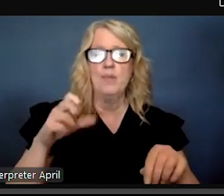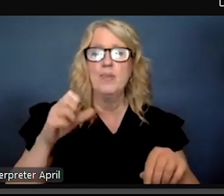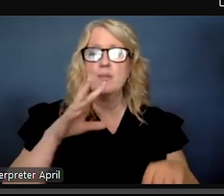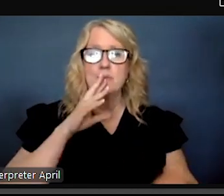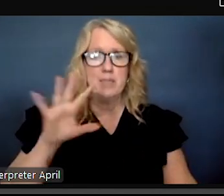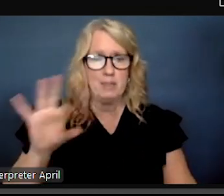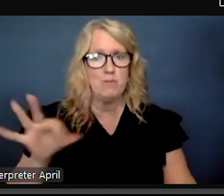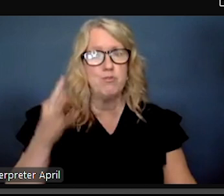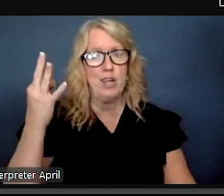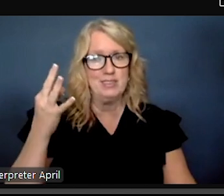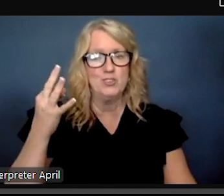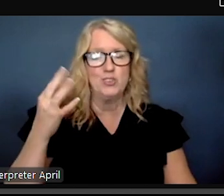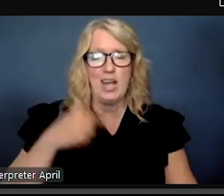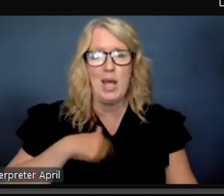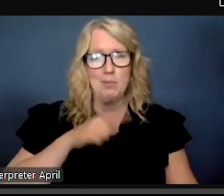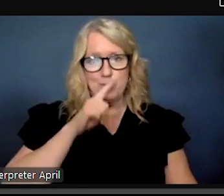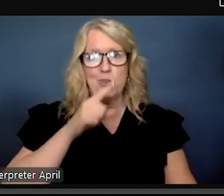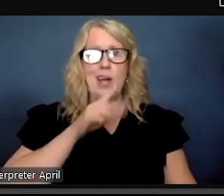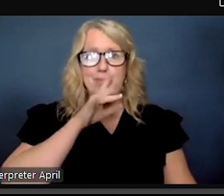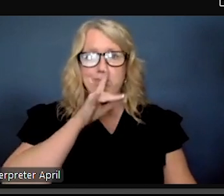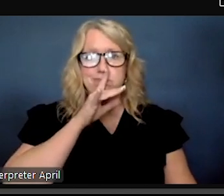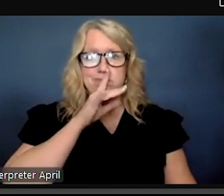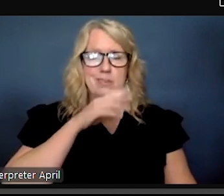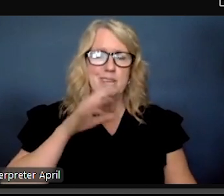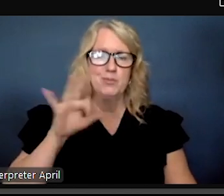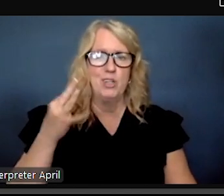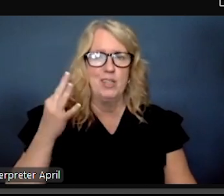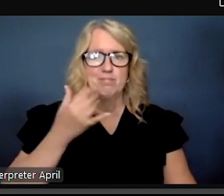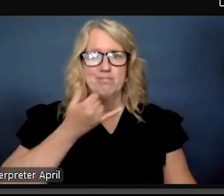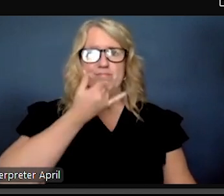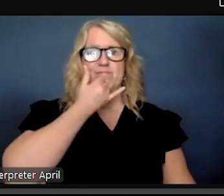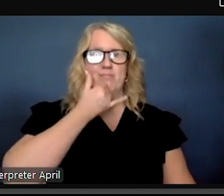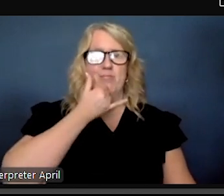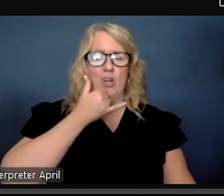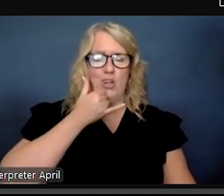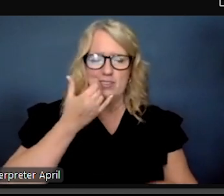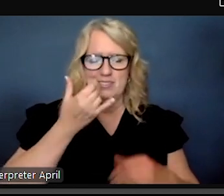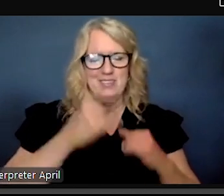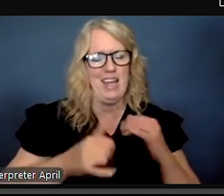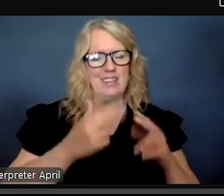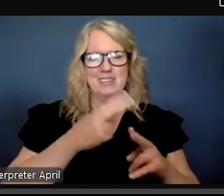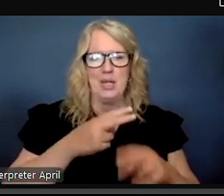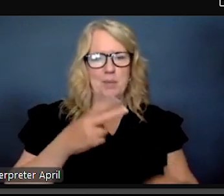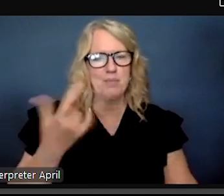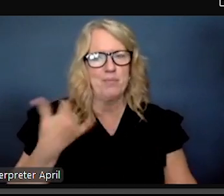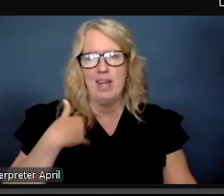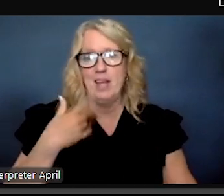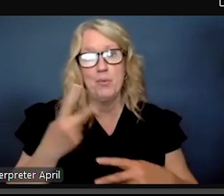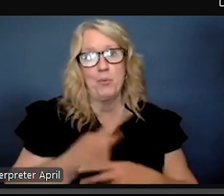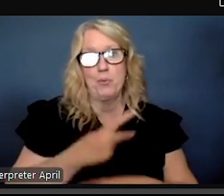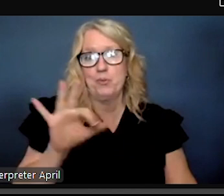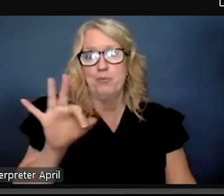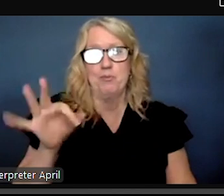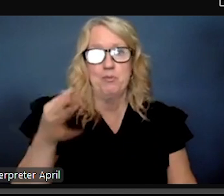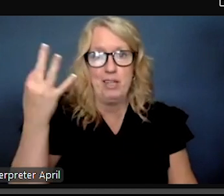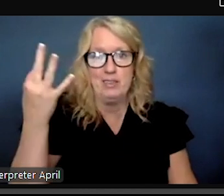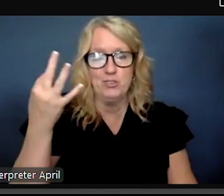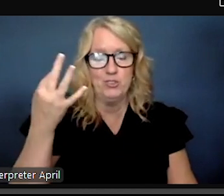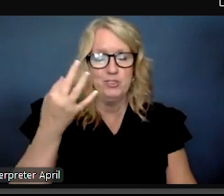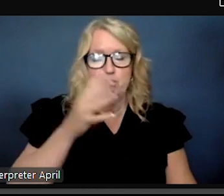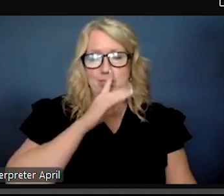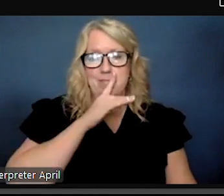French, I am certain that I butchered Mr. Jean-Baptiste's last name. I have the worst French pronunciation on the